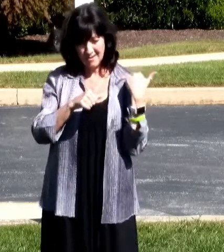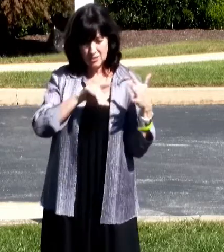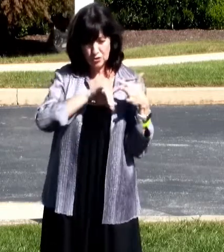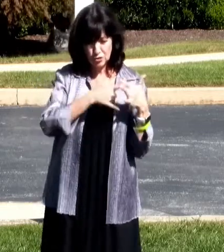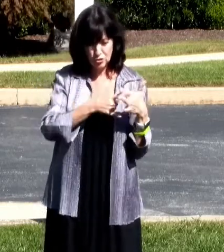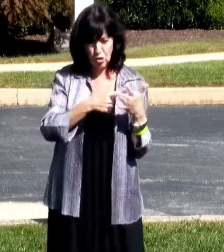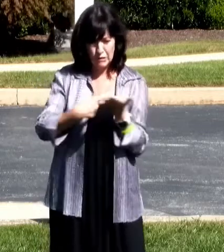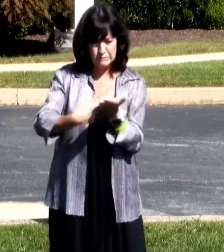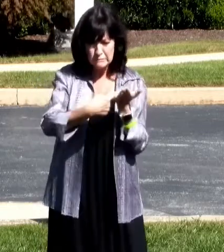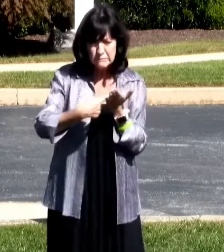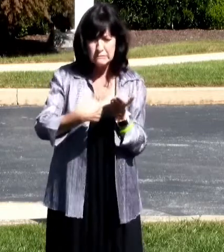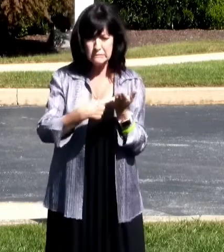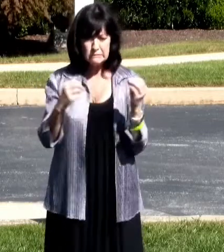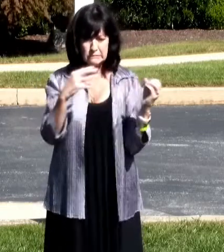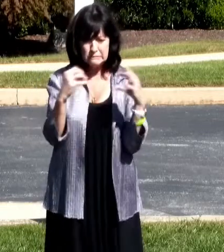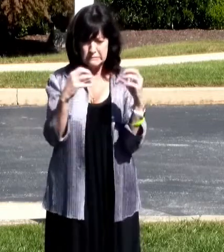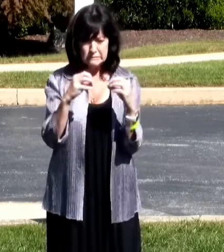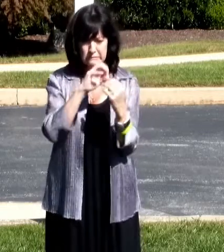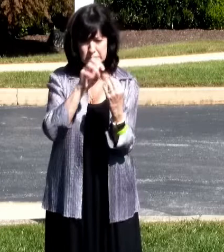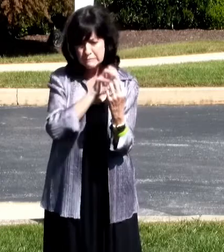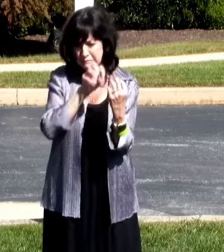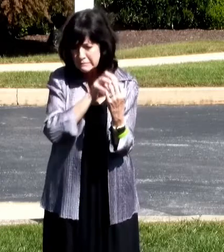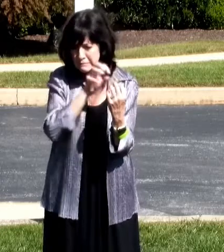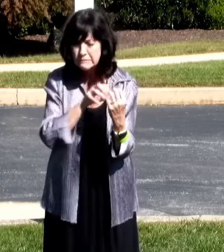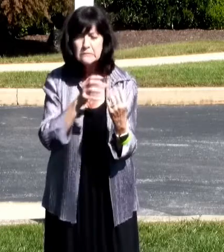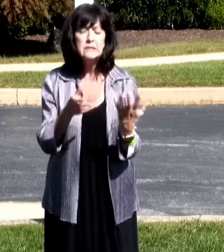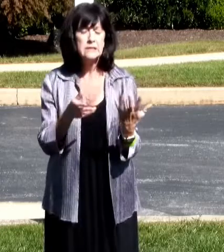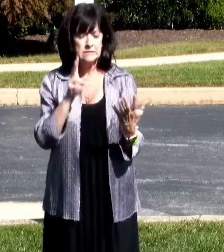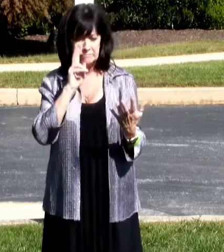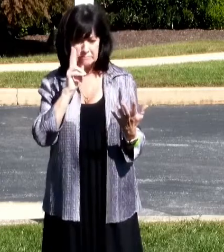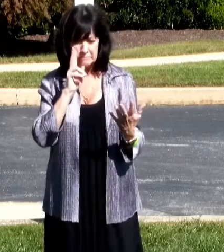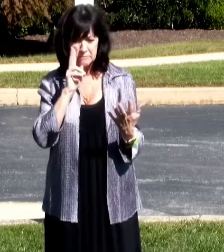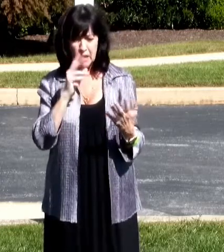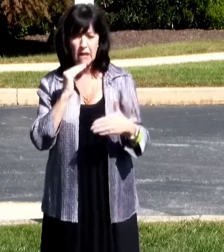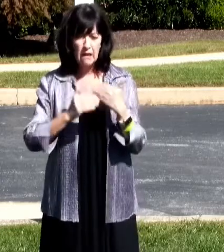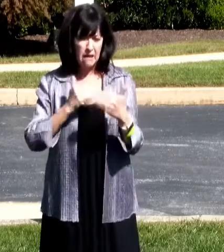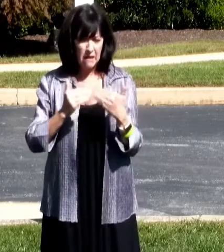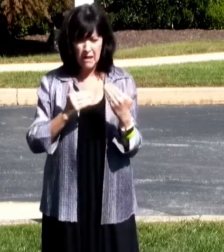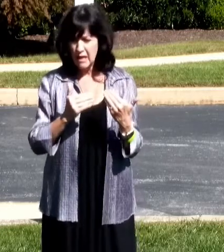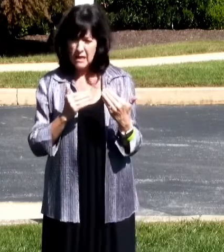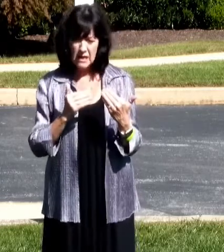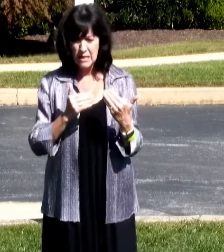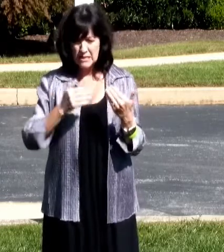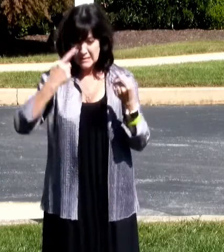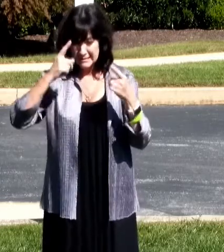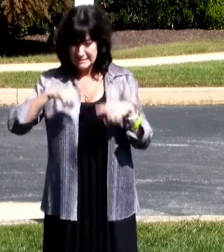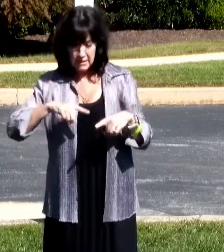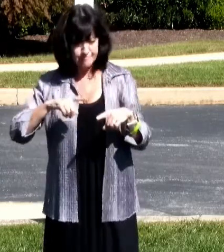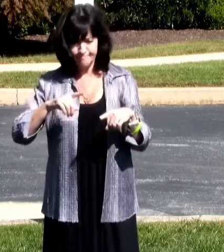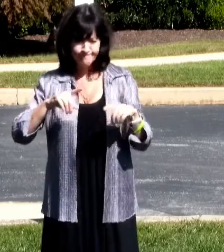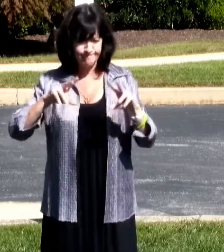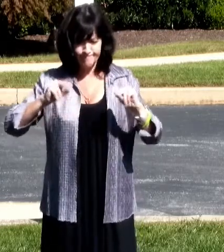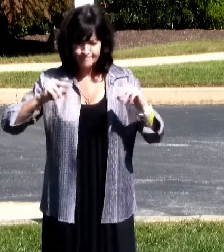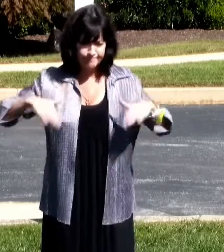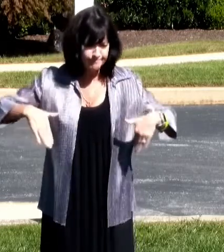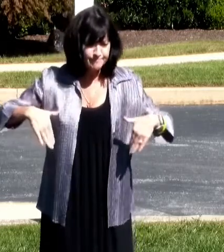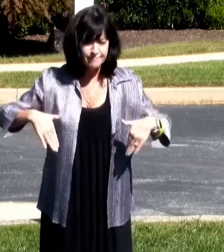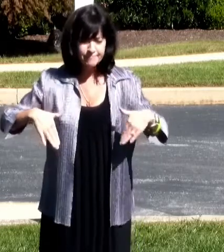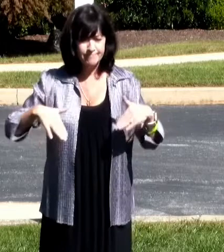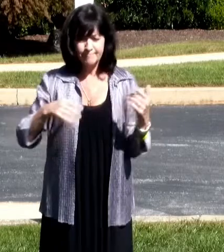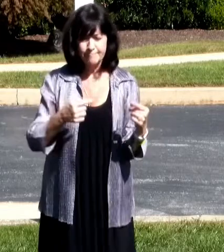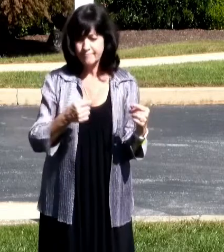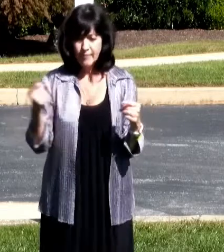often we see these efforts go on and kind of fizzle out or result in sort of half measures and things like that. But this is a case where we kept